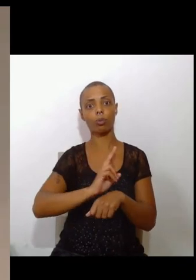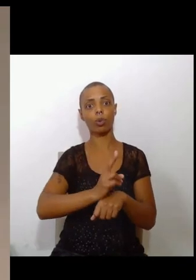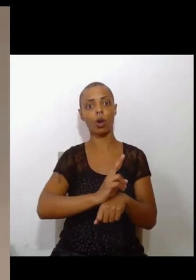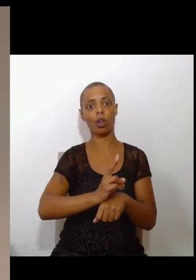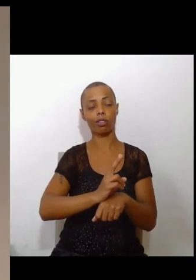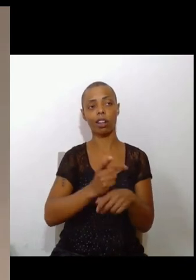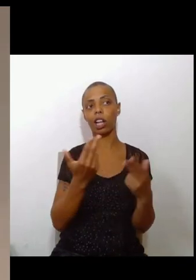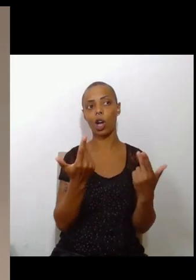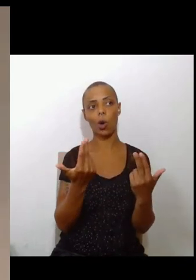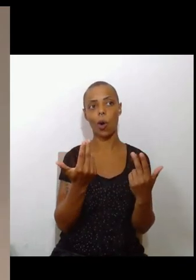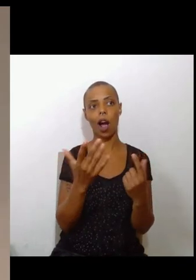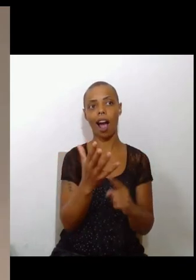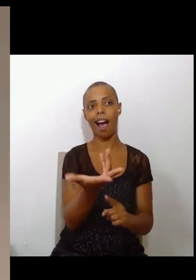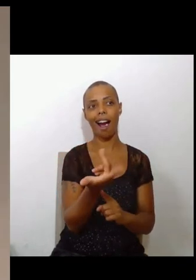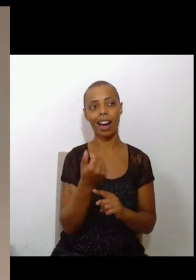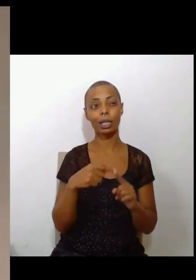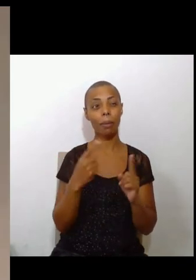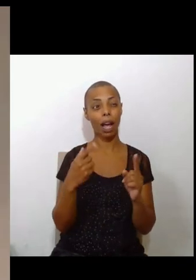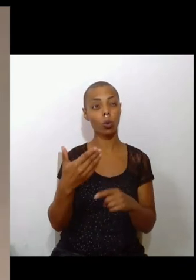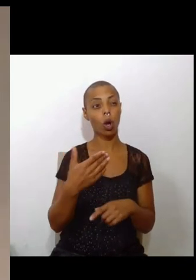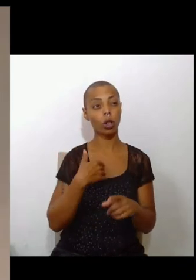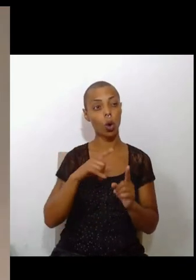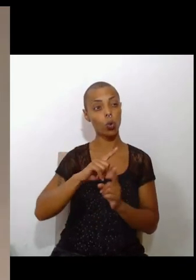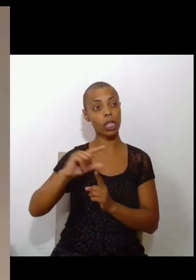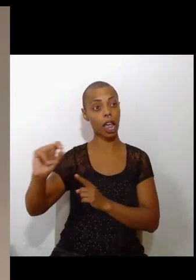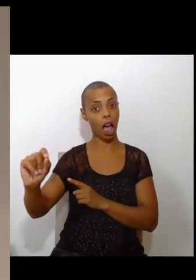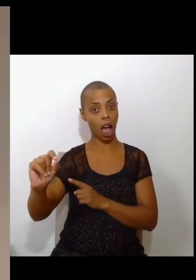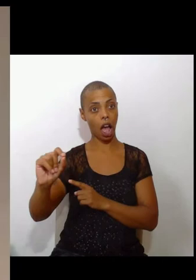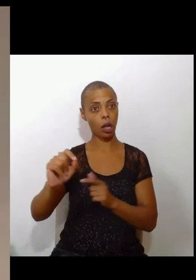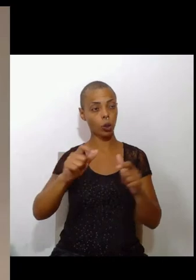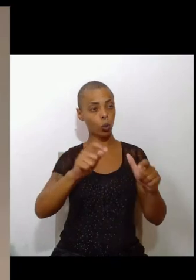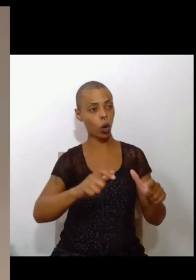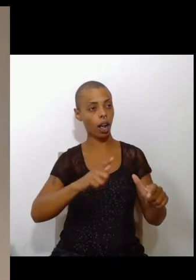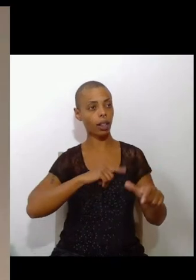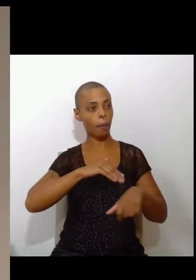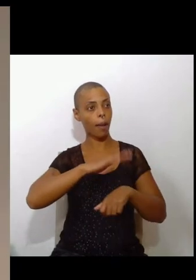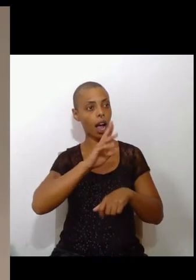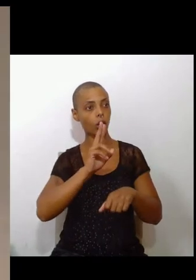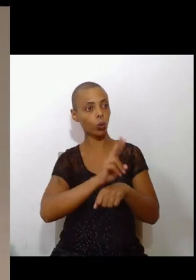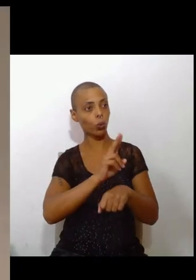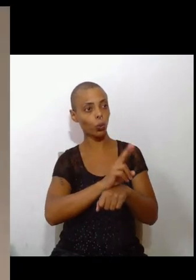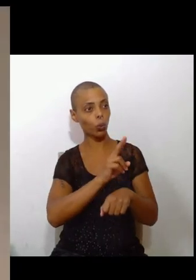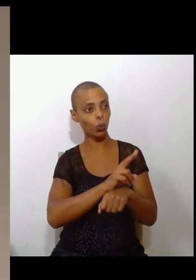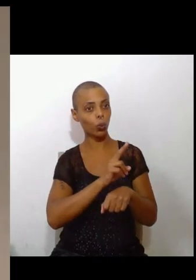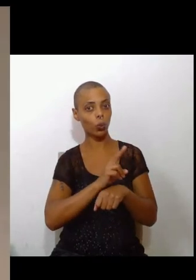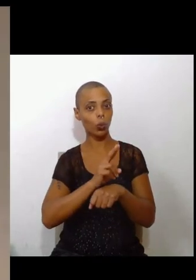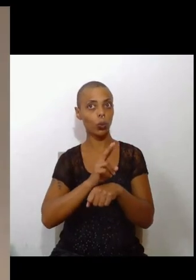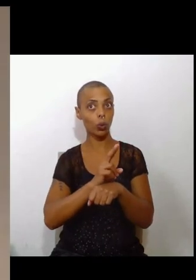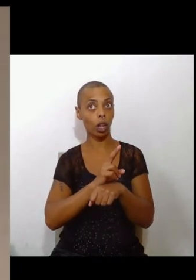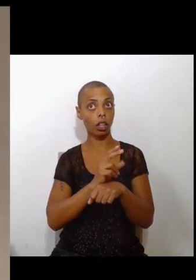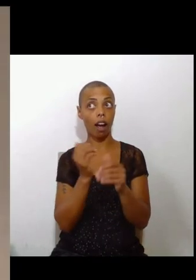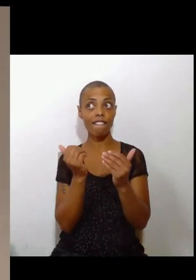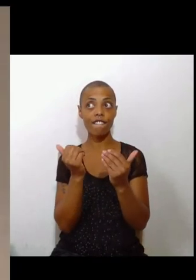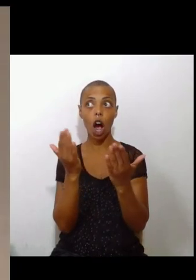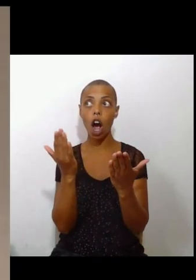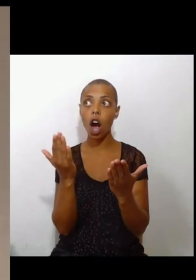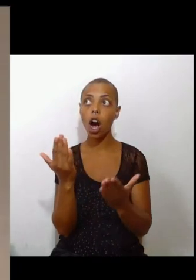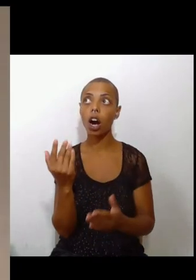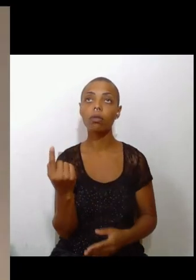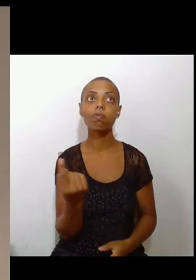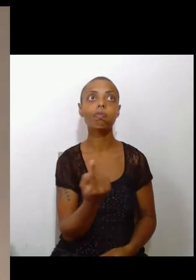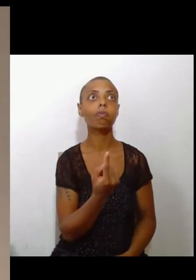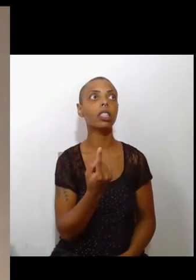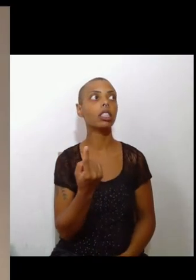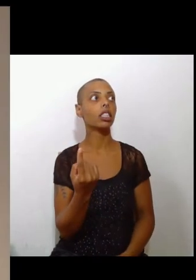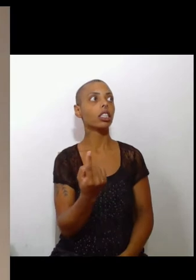space that is more protected which is Art but whenever I step outside those protected spaces